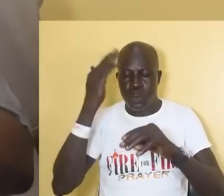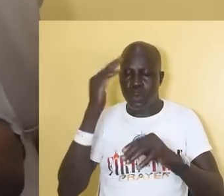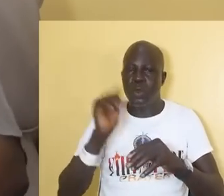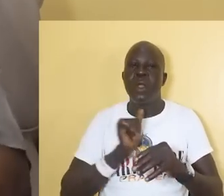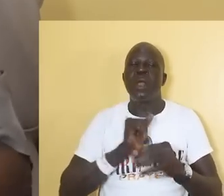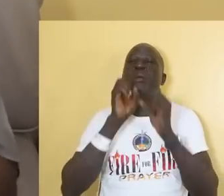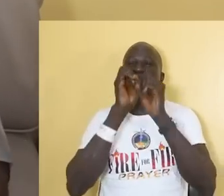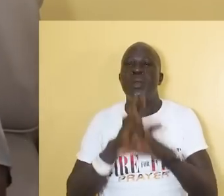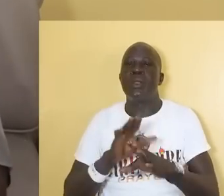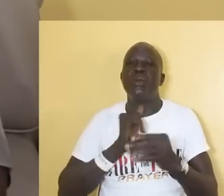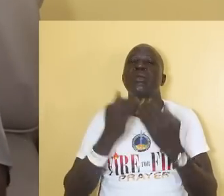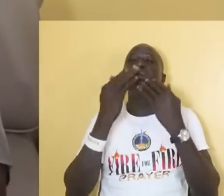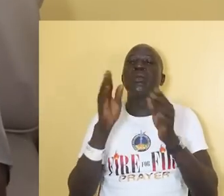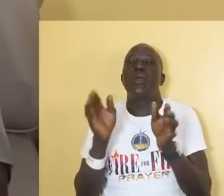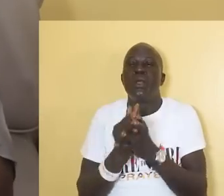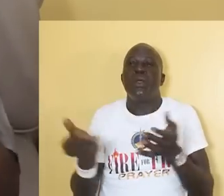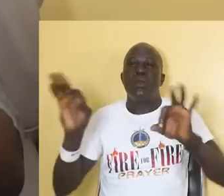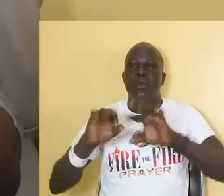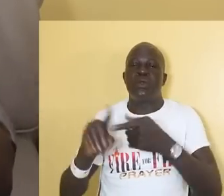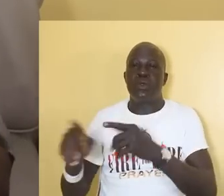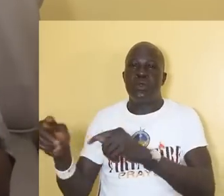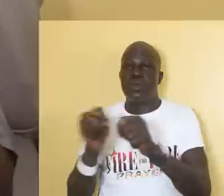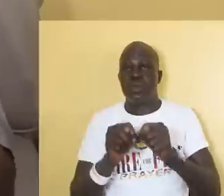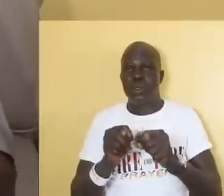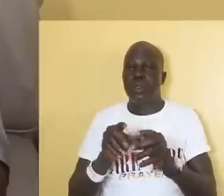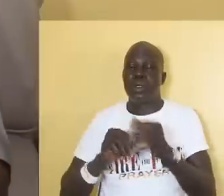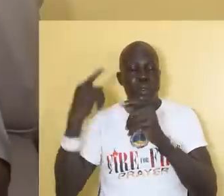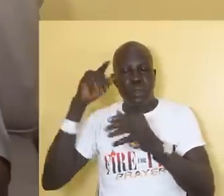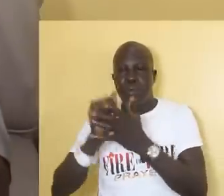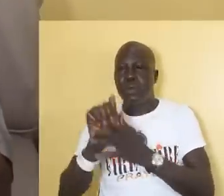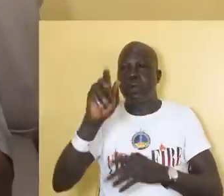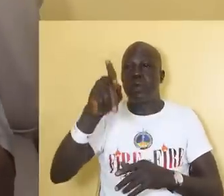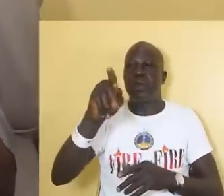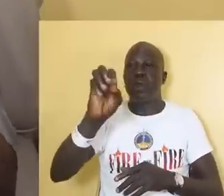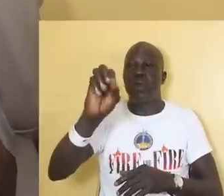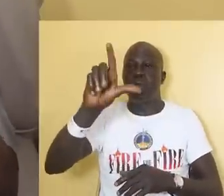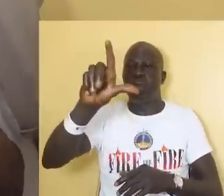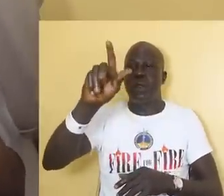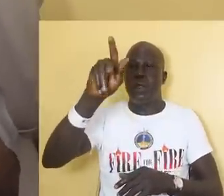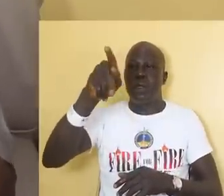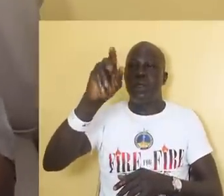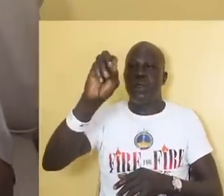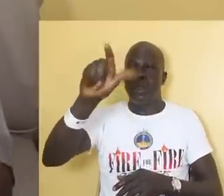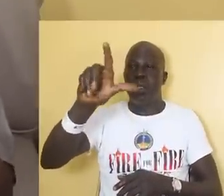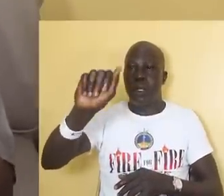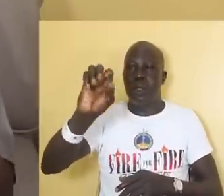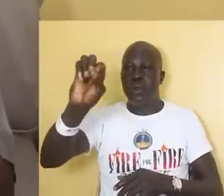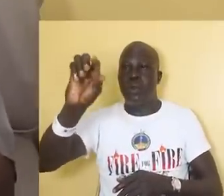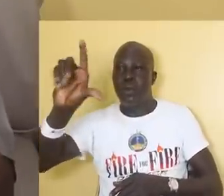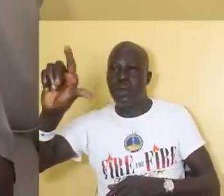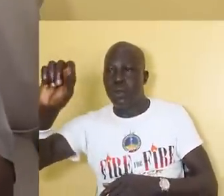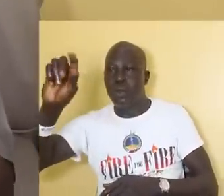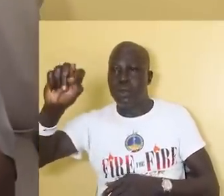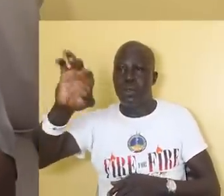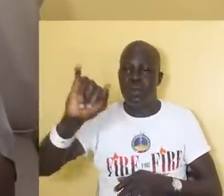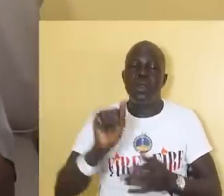e ja dupe papo. And also let us come together. Ye ti call alotu la. Is it call alotu that we talk about? Awon yen la la. All these great people. E